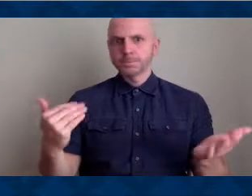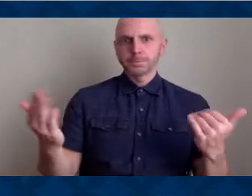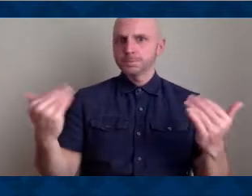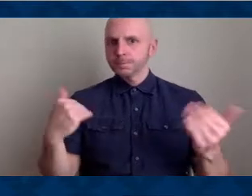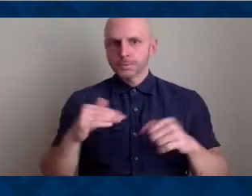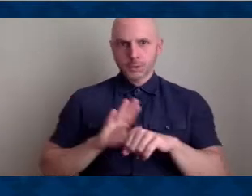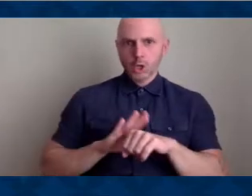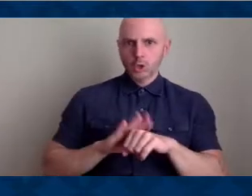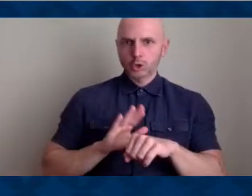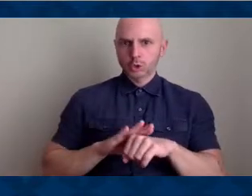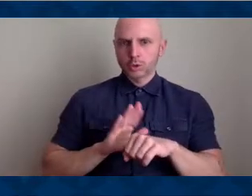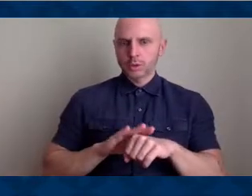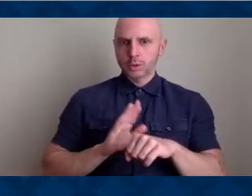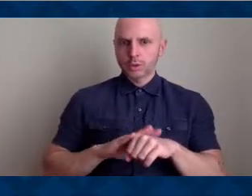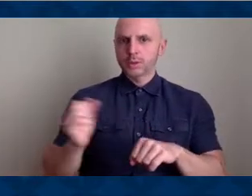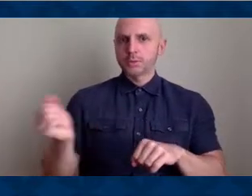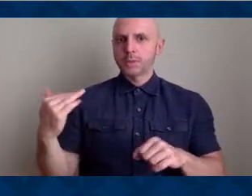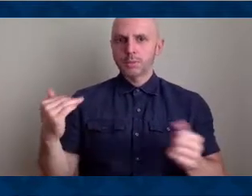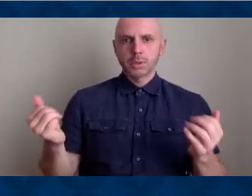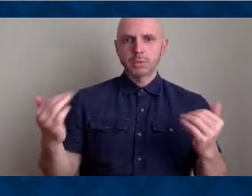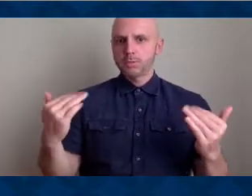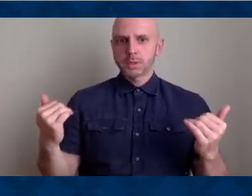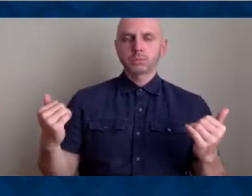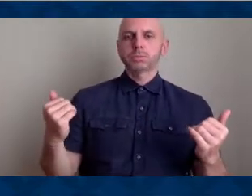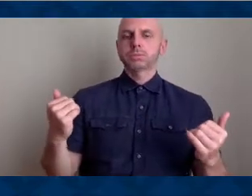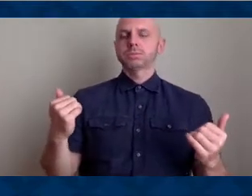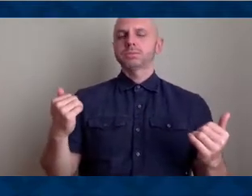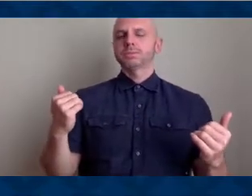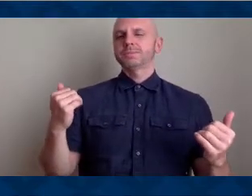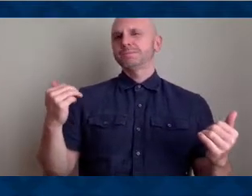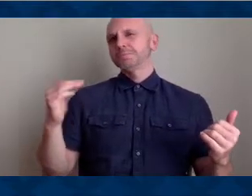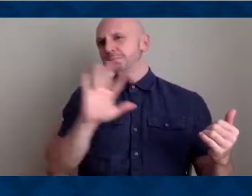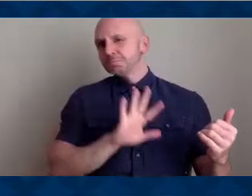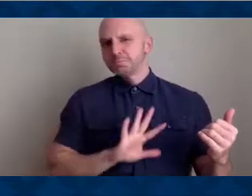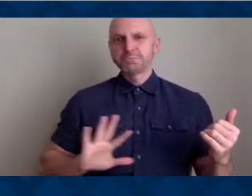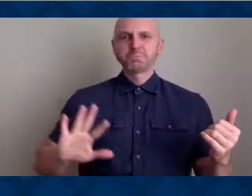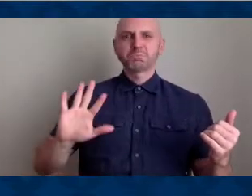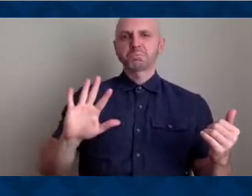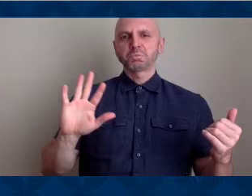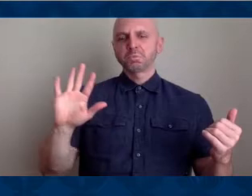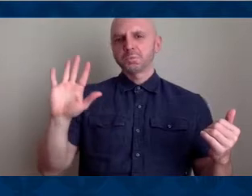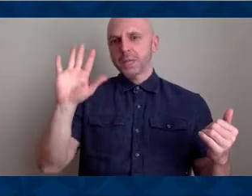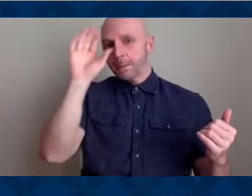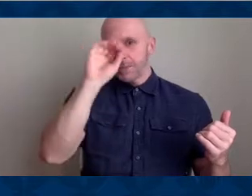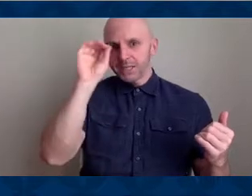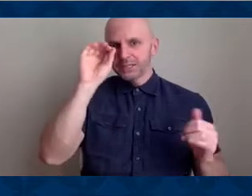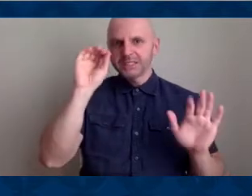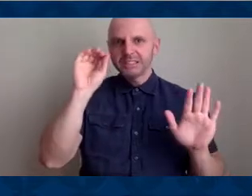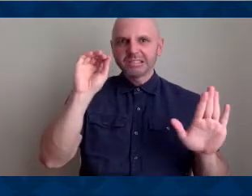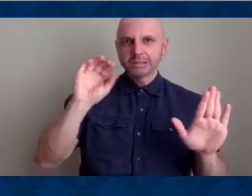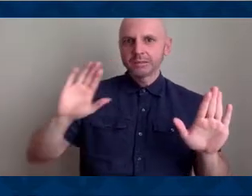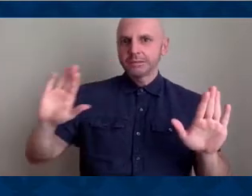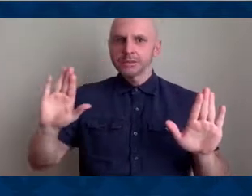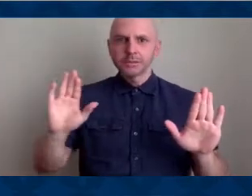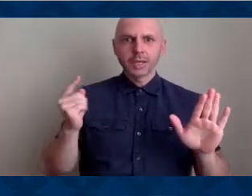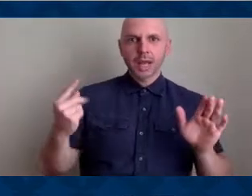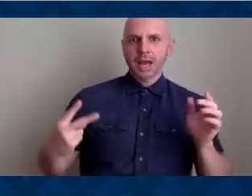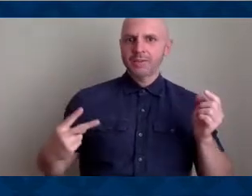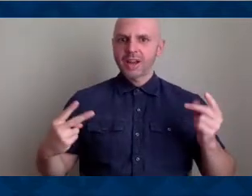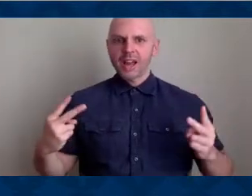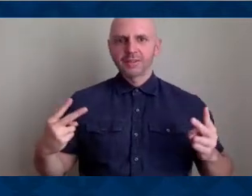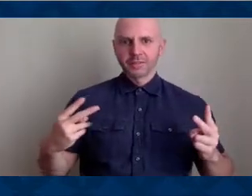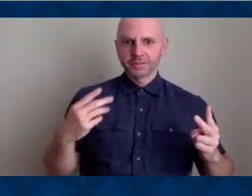of divide equally on both sides. So I just wanted to bring you up to date on that